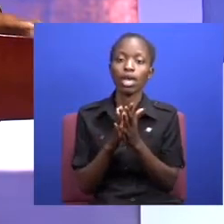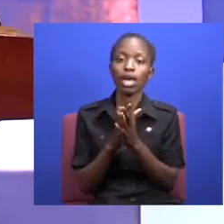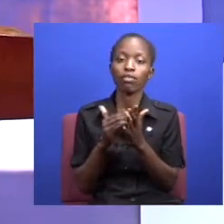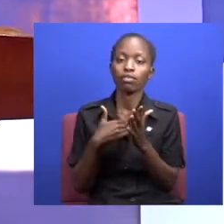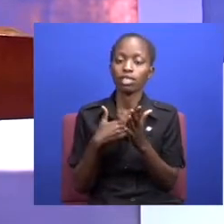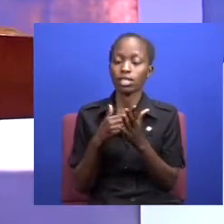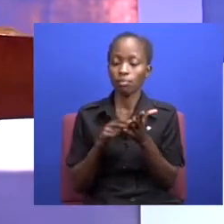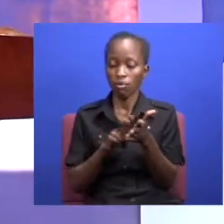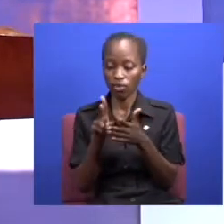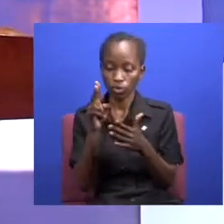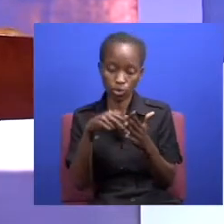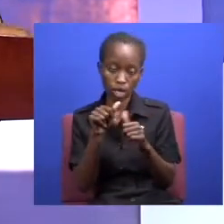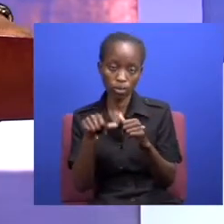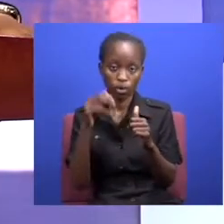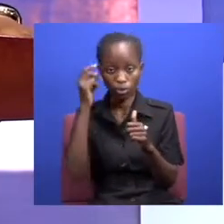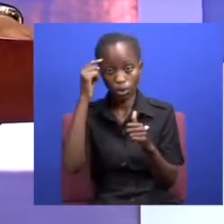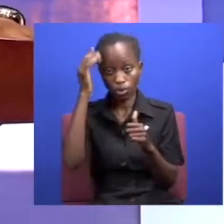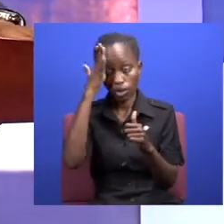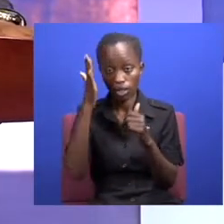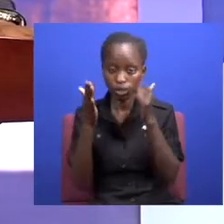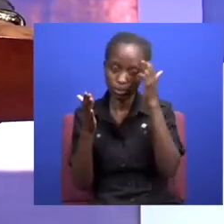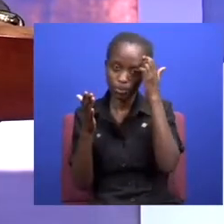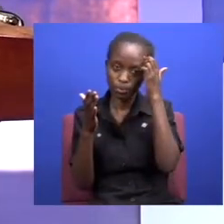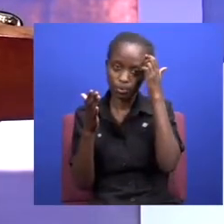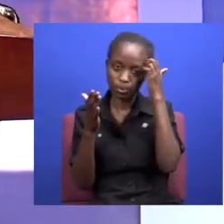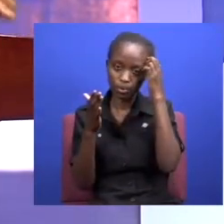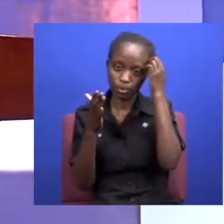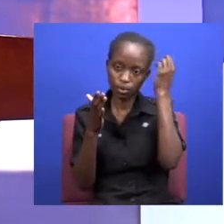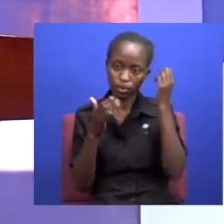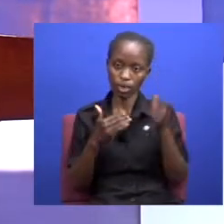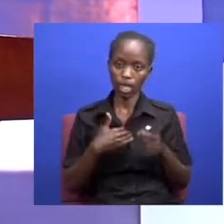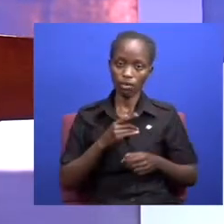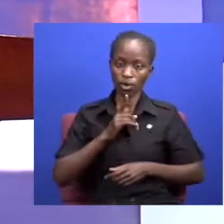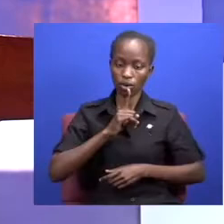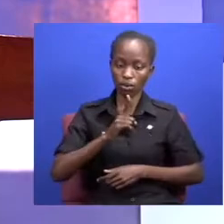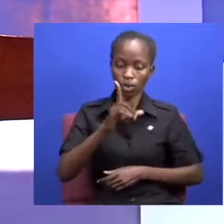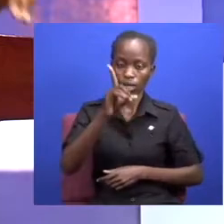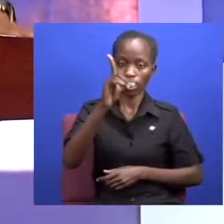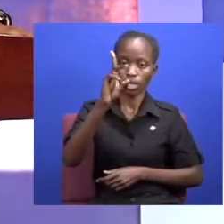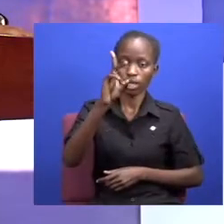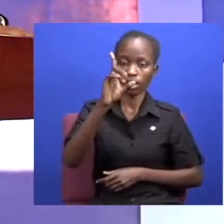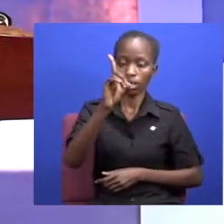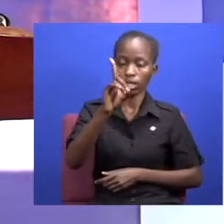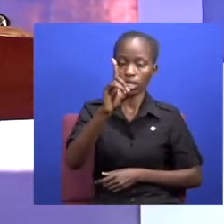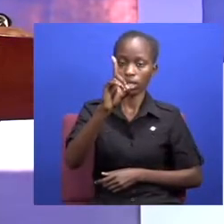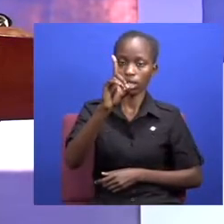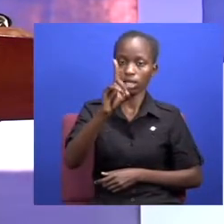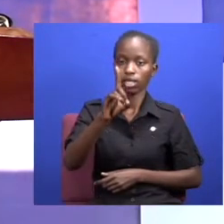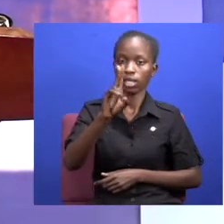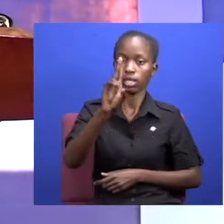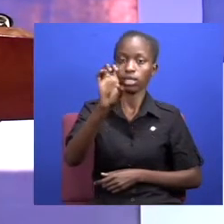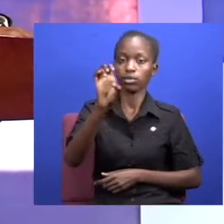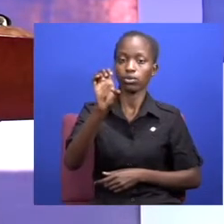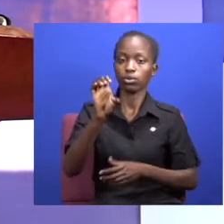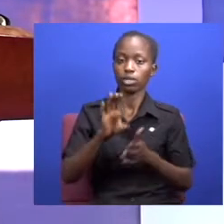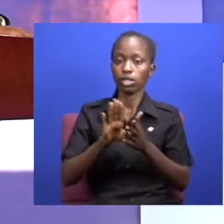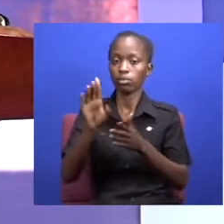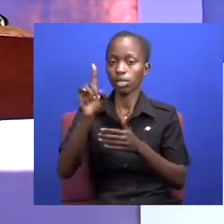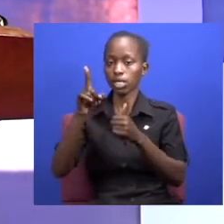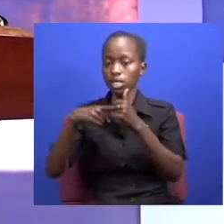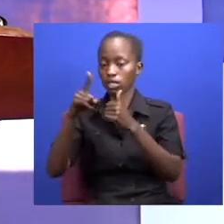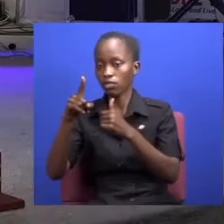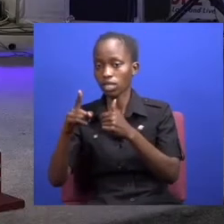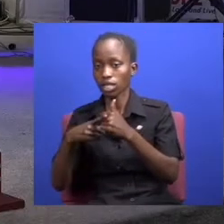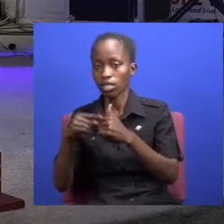there are several verses that talk about memorization. There's the command in Deuteronomy chapter 6, verse 6, where